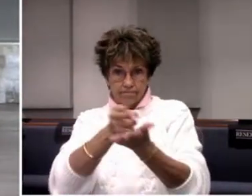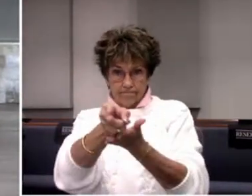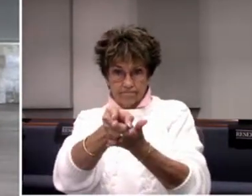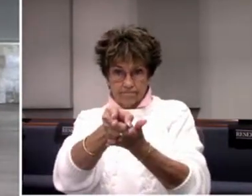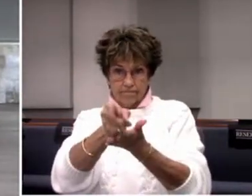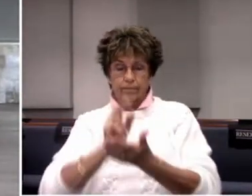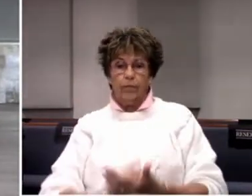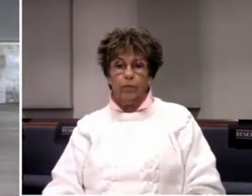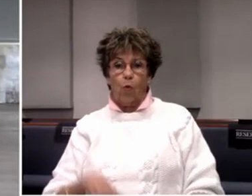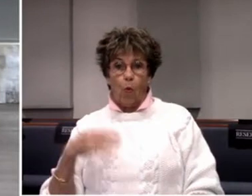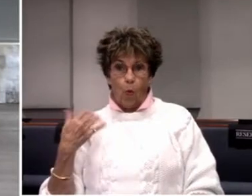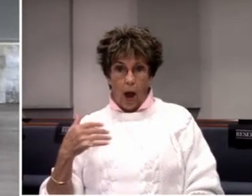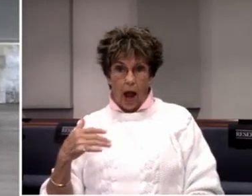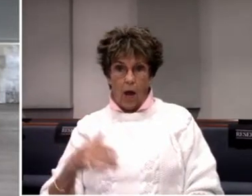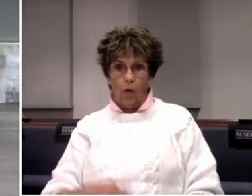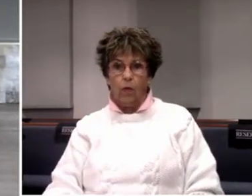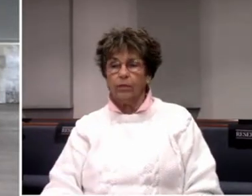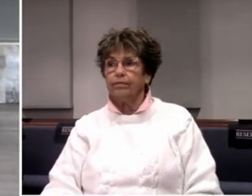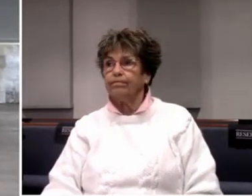Wow.